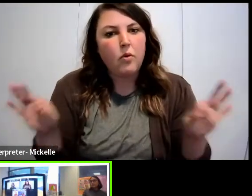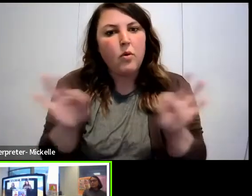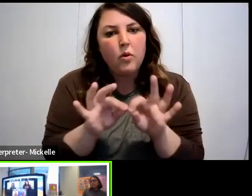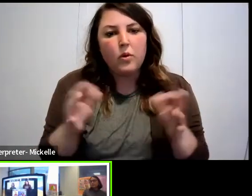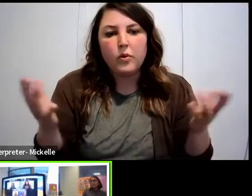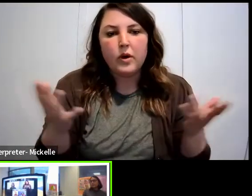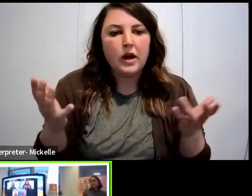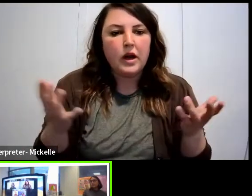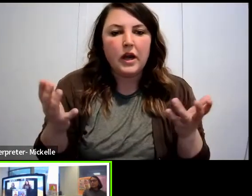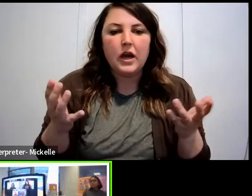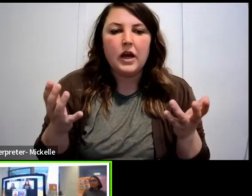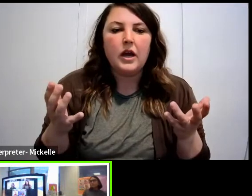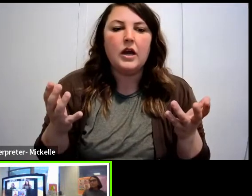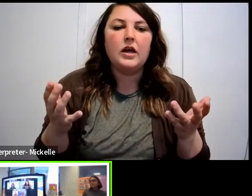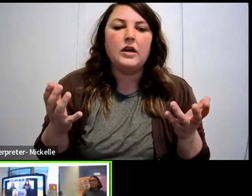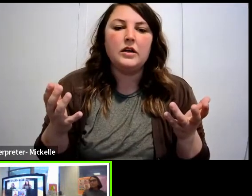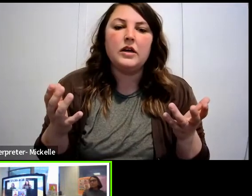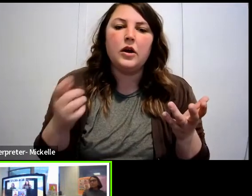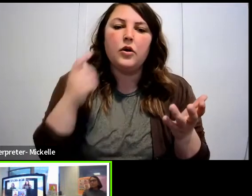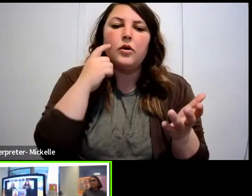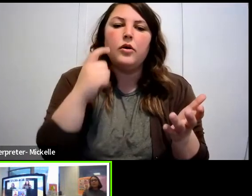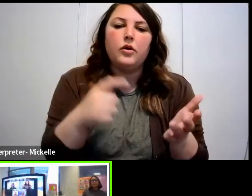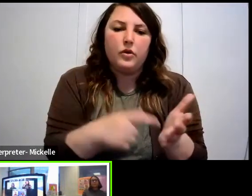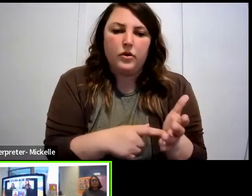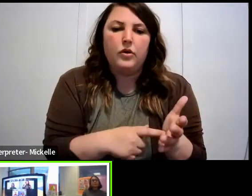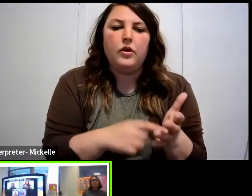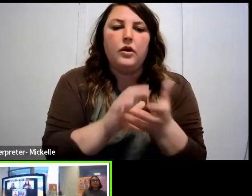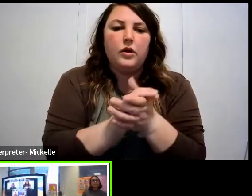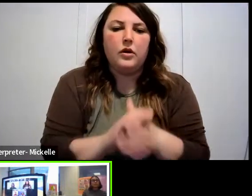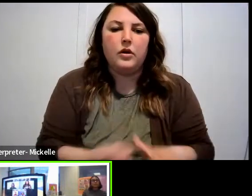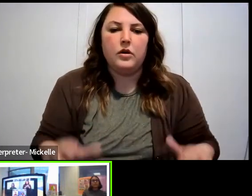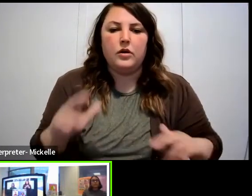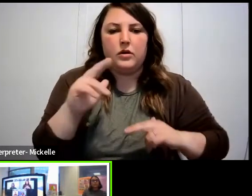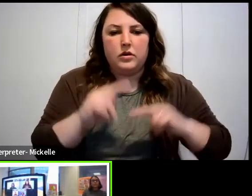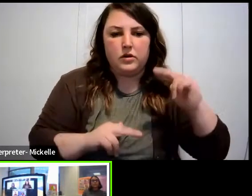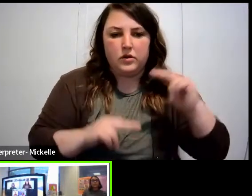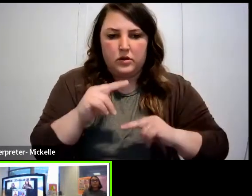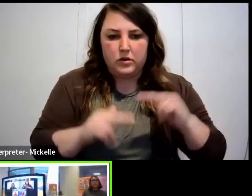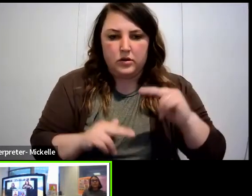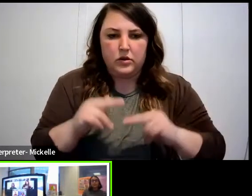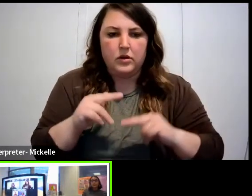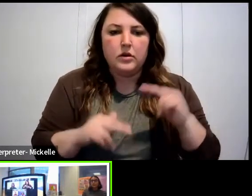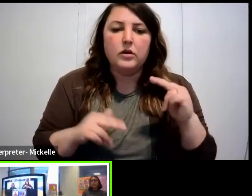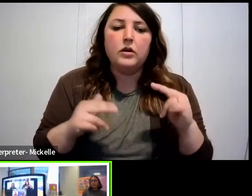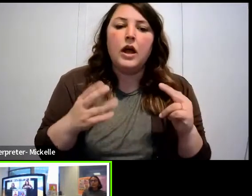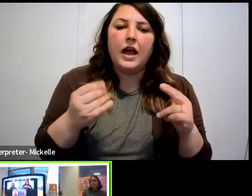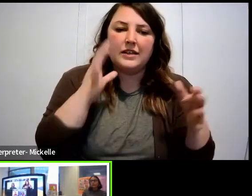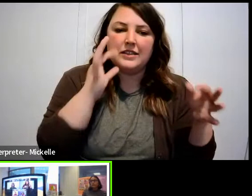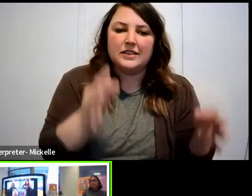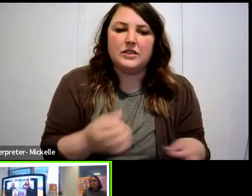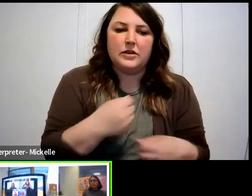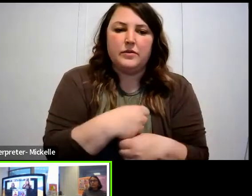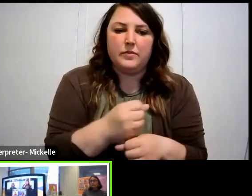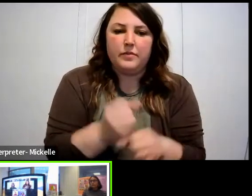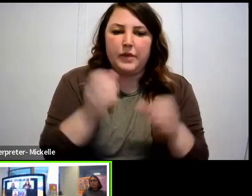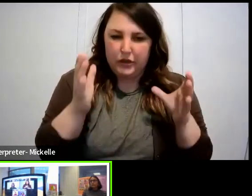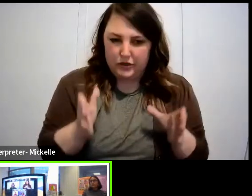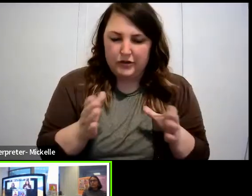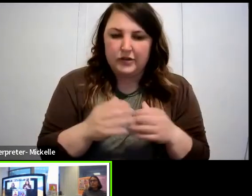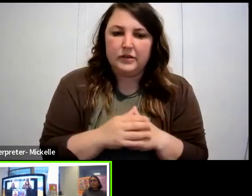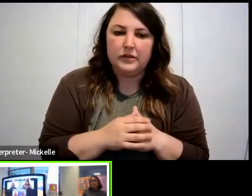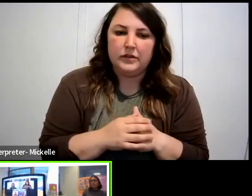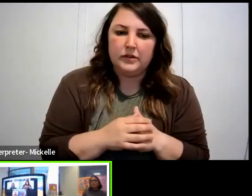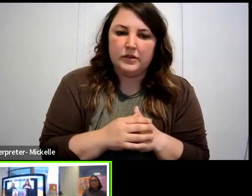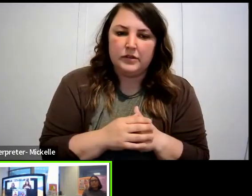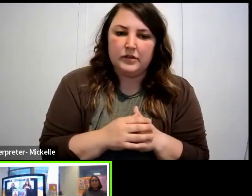recognizing women as peace builders, leaders, and decision makers. Evidence abounds that